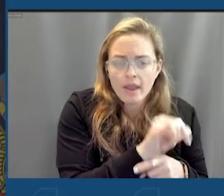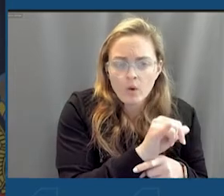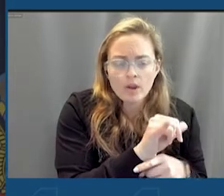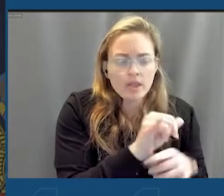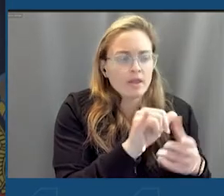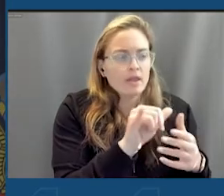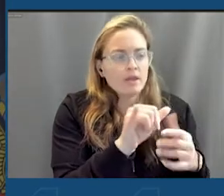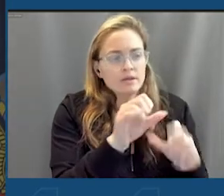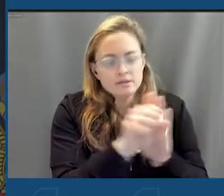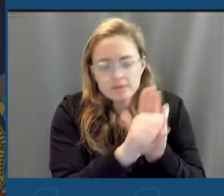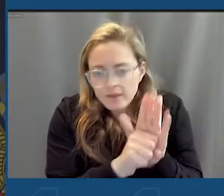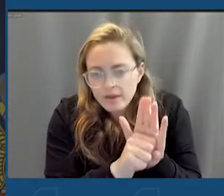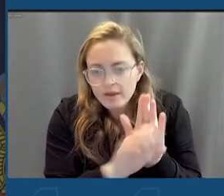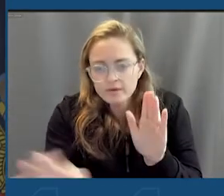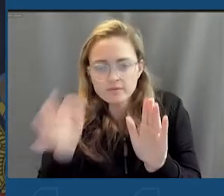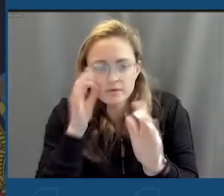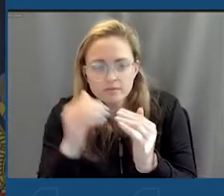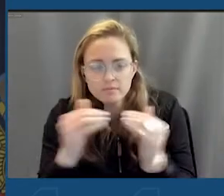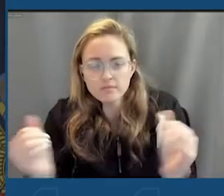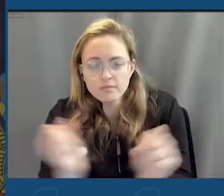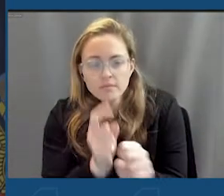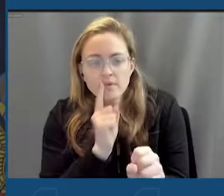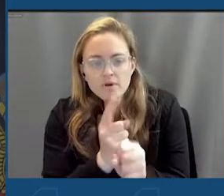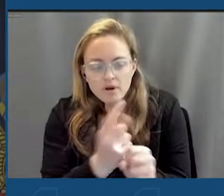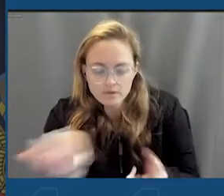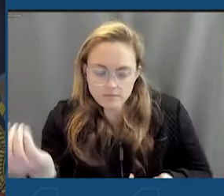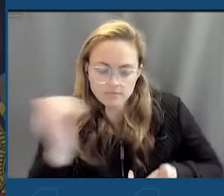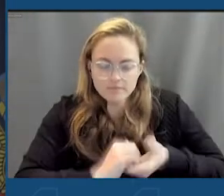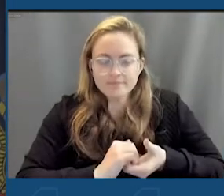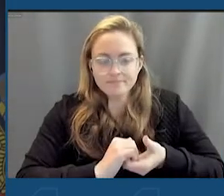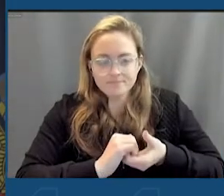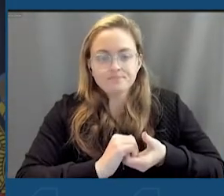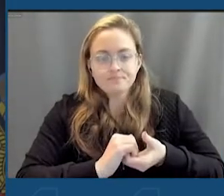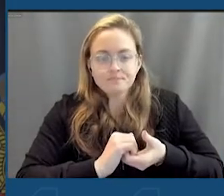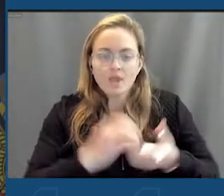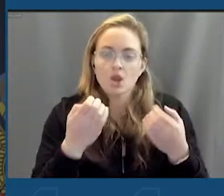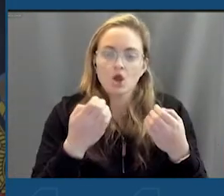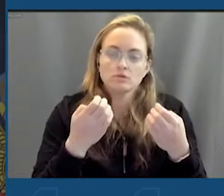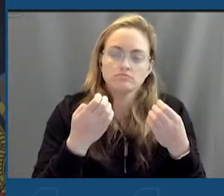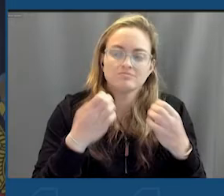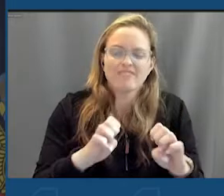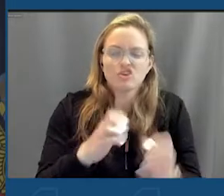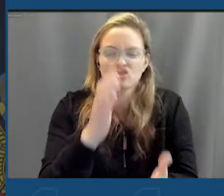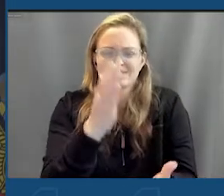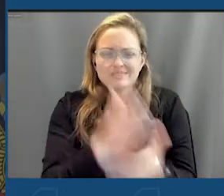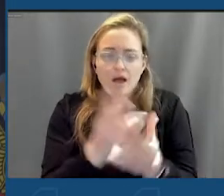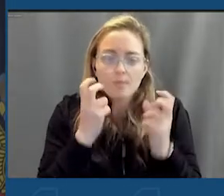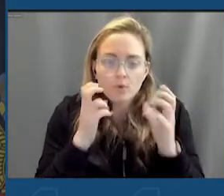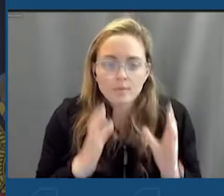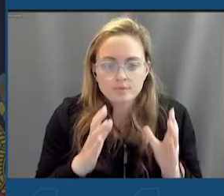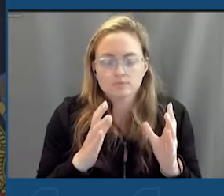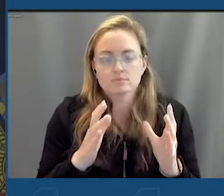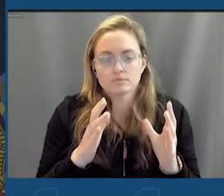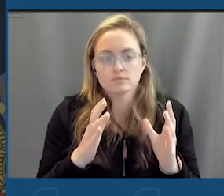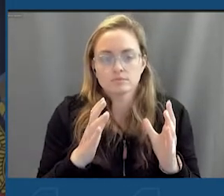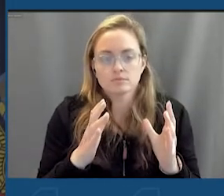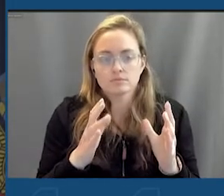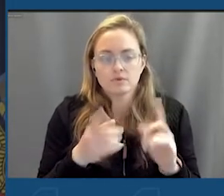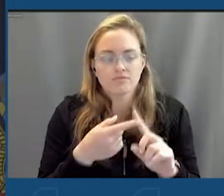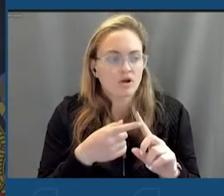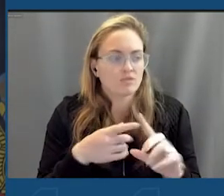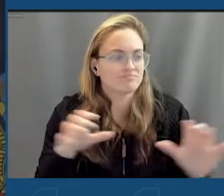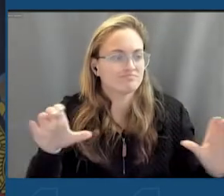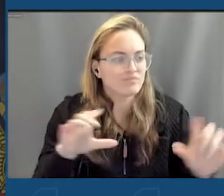federal level to make sure that we are united in our effort to stop criminals from perpetrating crimes